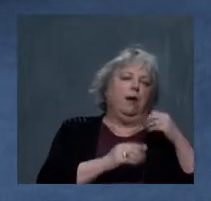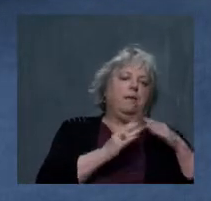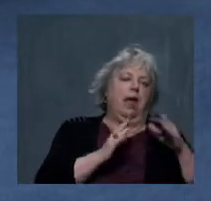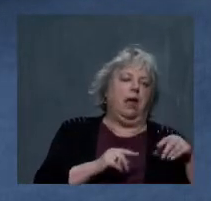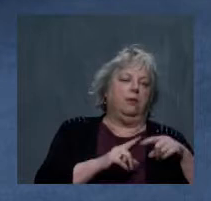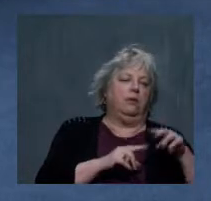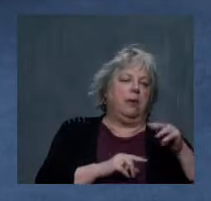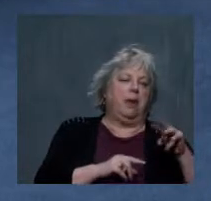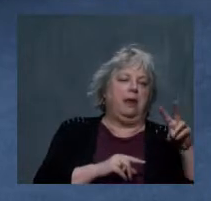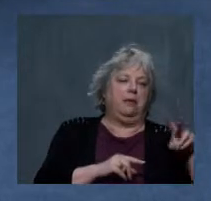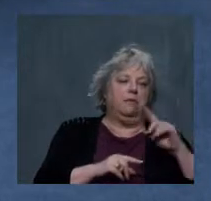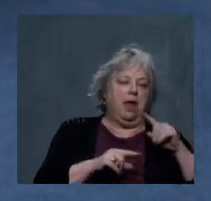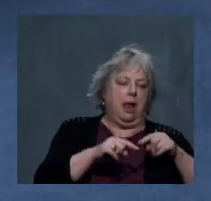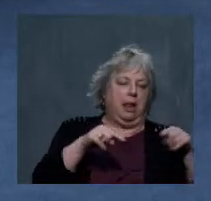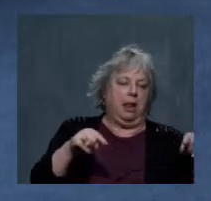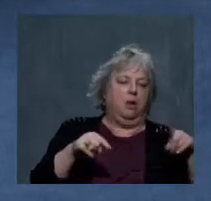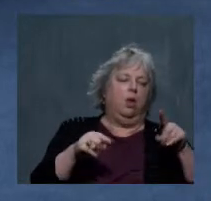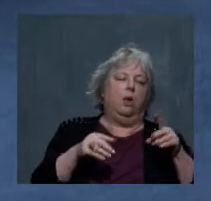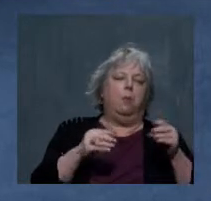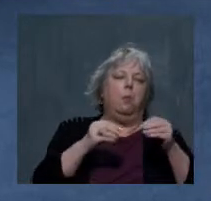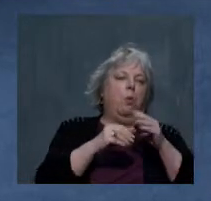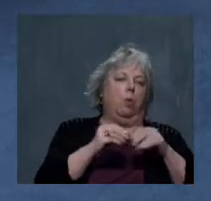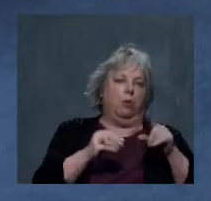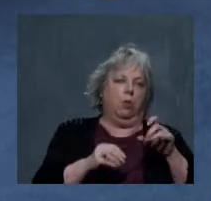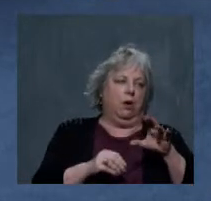good spatial gap between the two subdivisions.